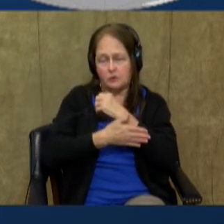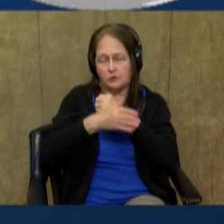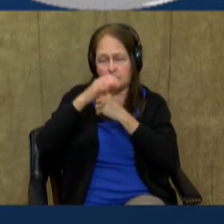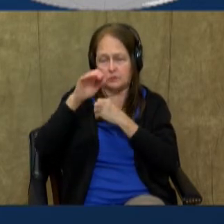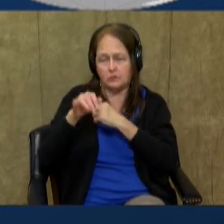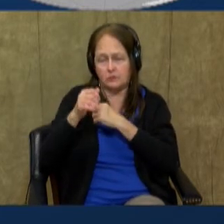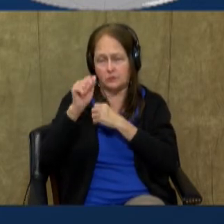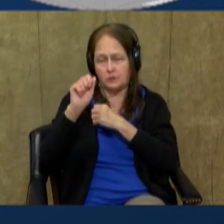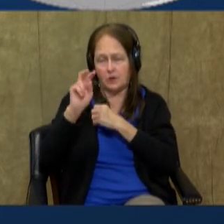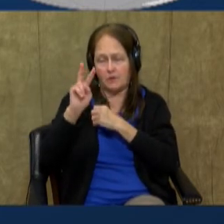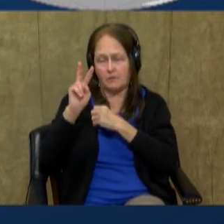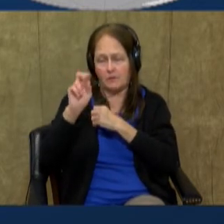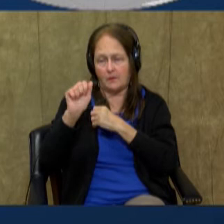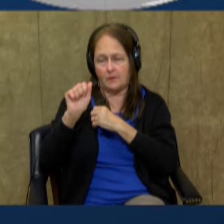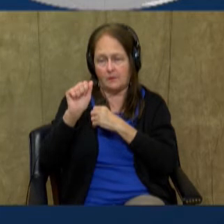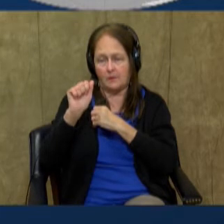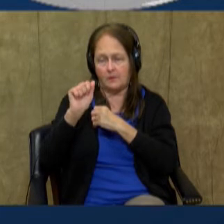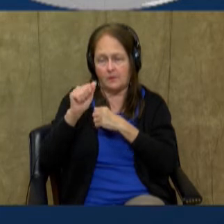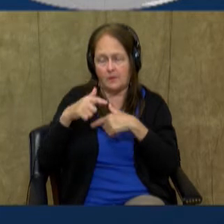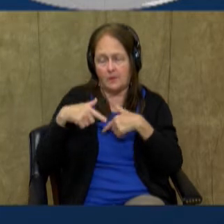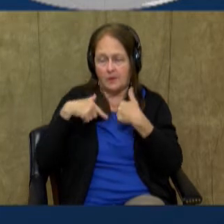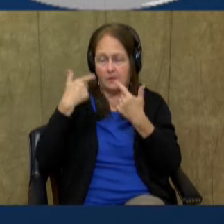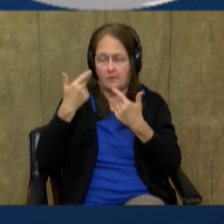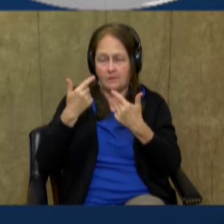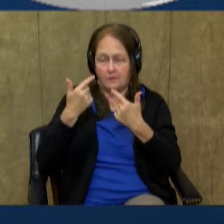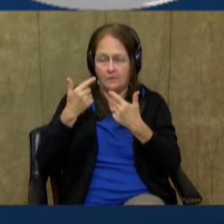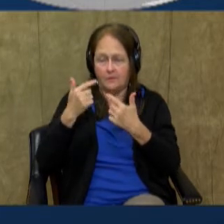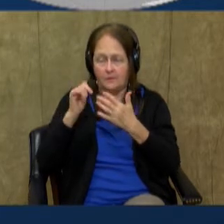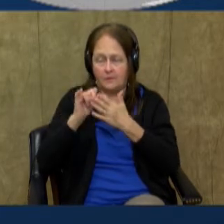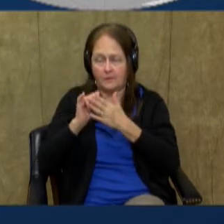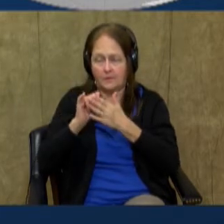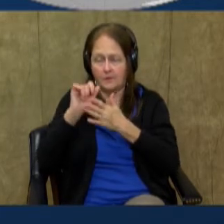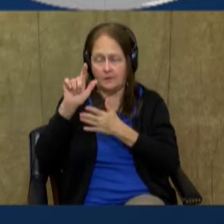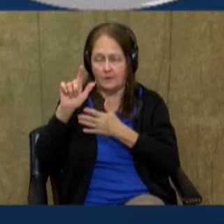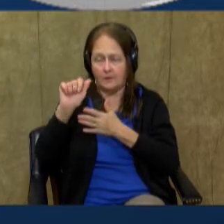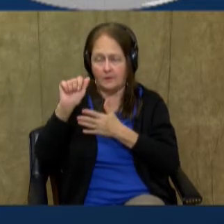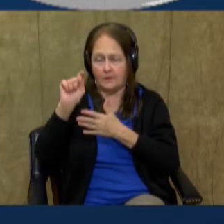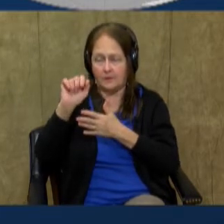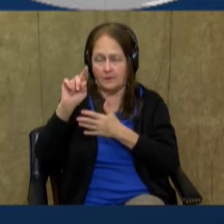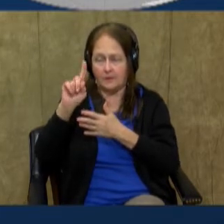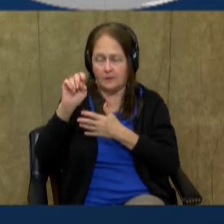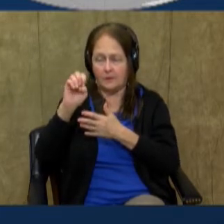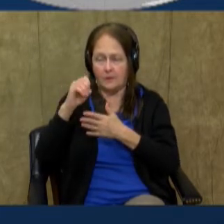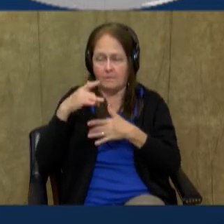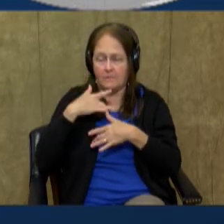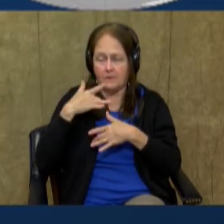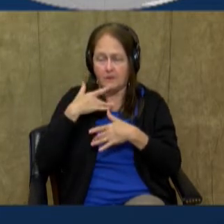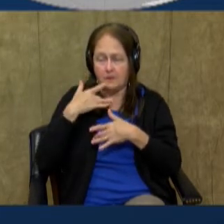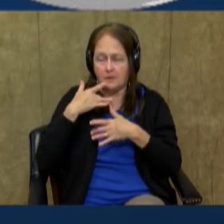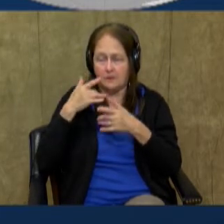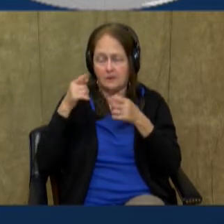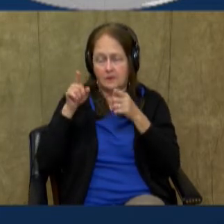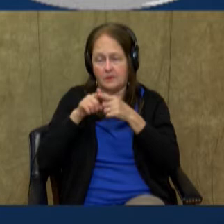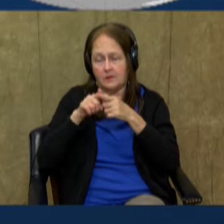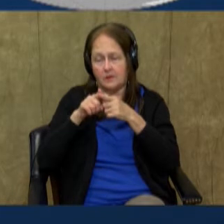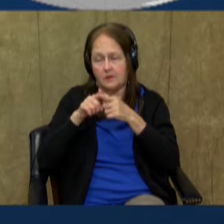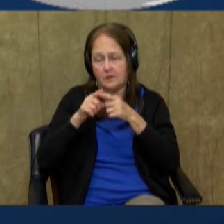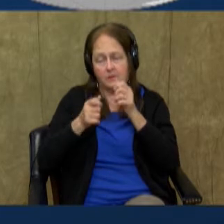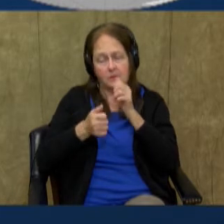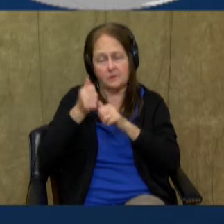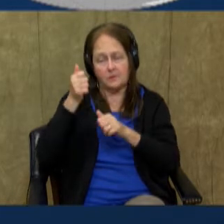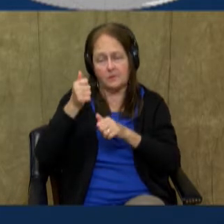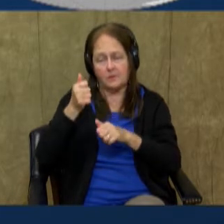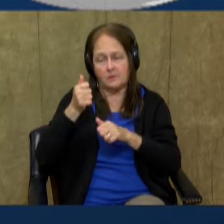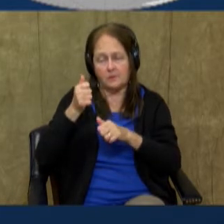Java. We've already mentioned where we are latitude-wise, so this gives it a tropical climate, and it has one of the